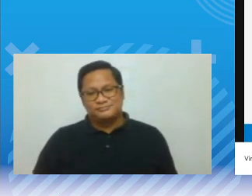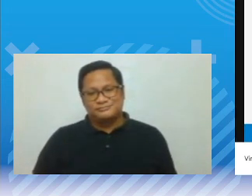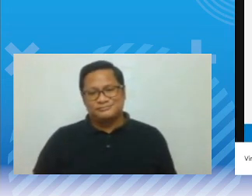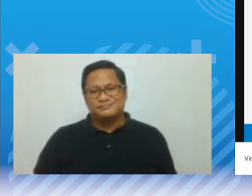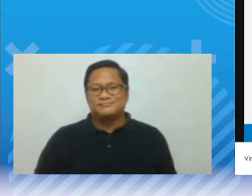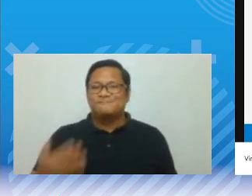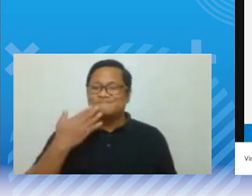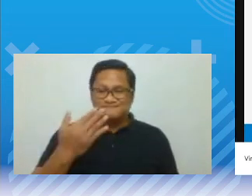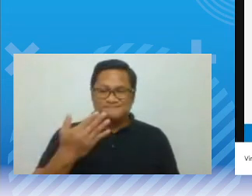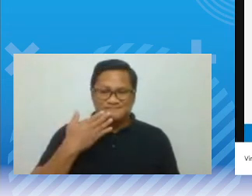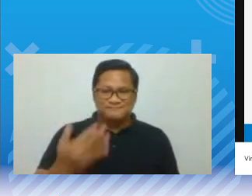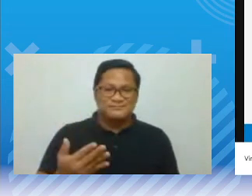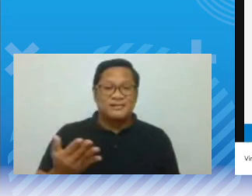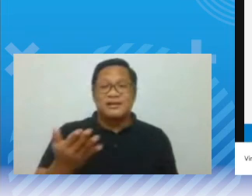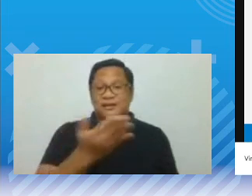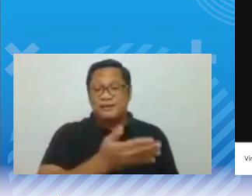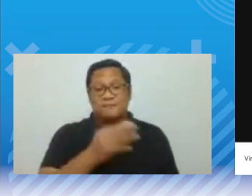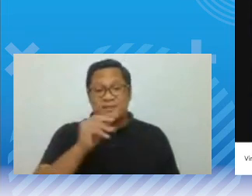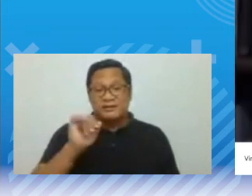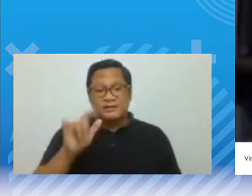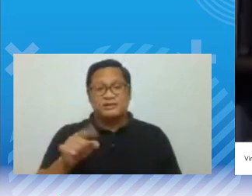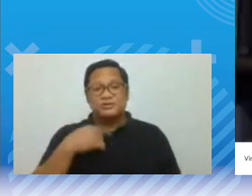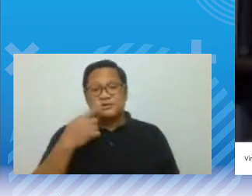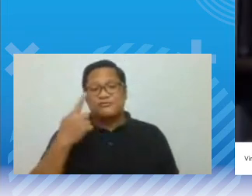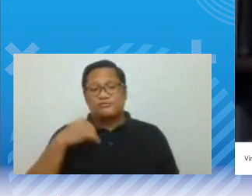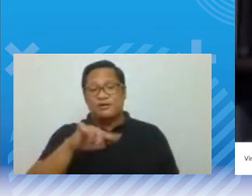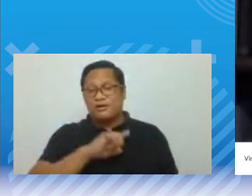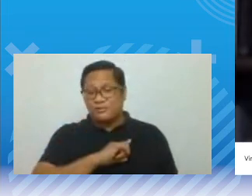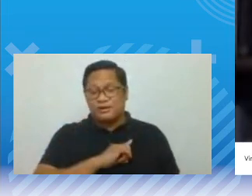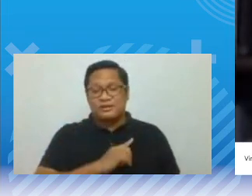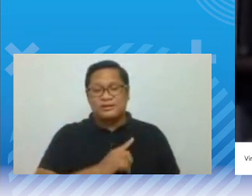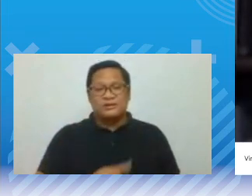maraming salamat, Mariel. So, ayan po para sa ating